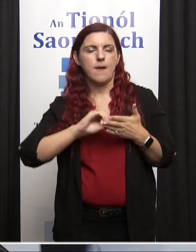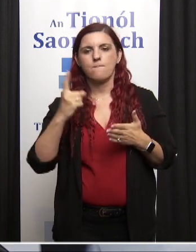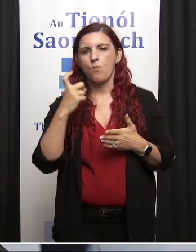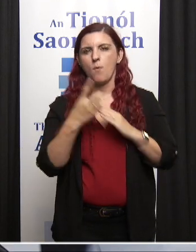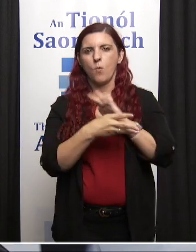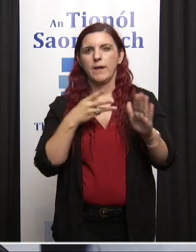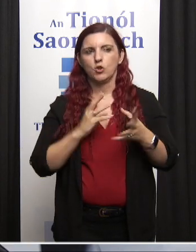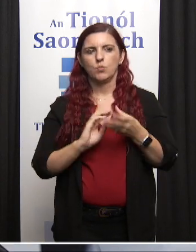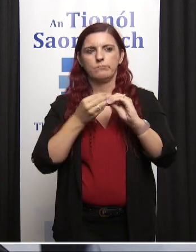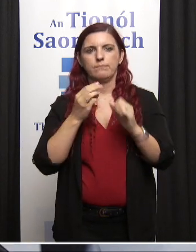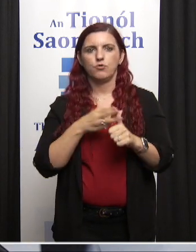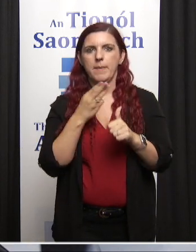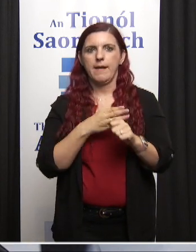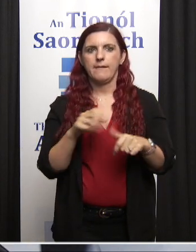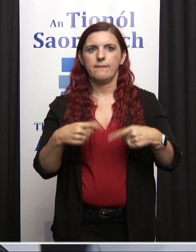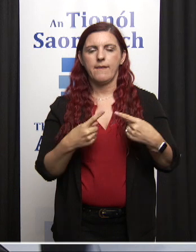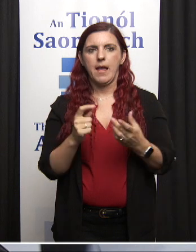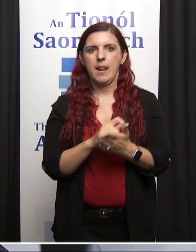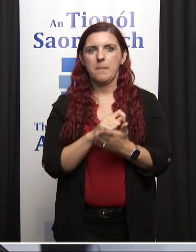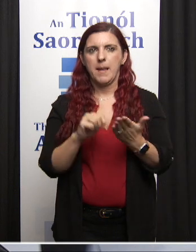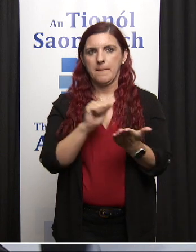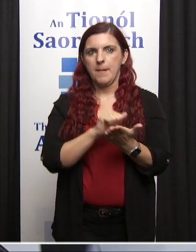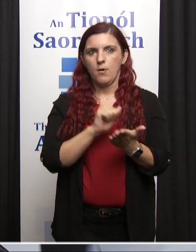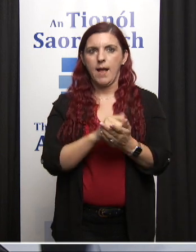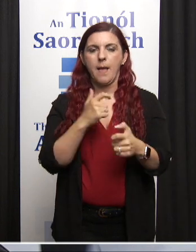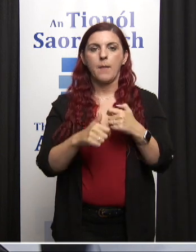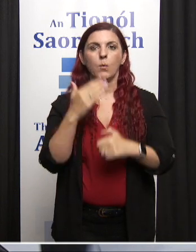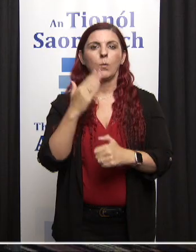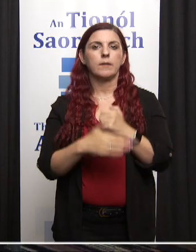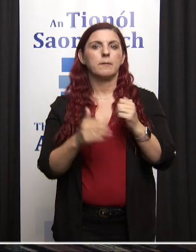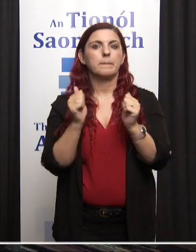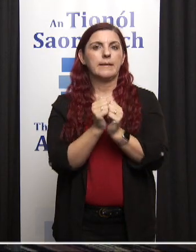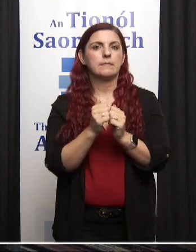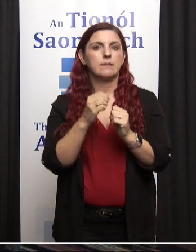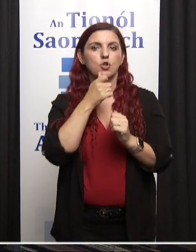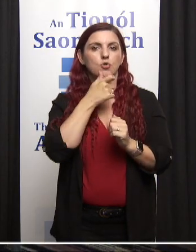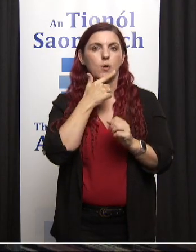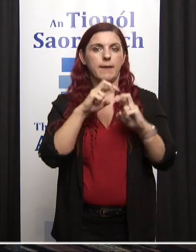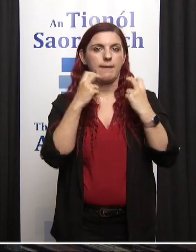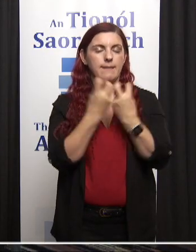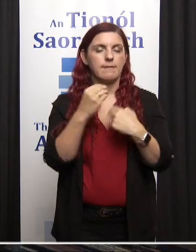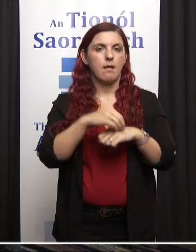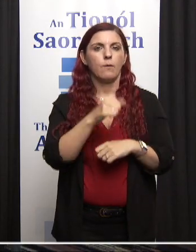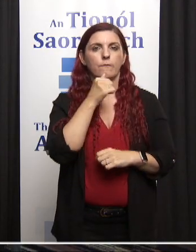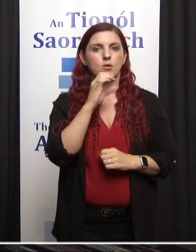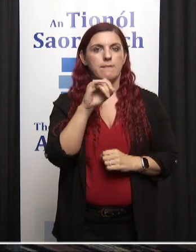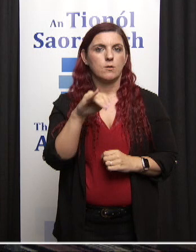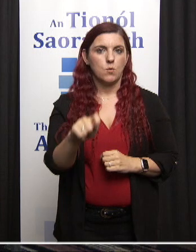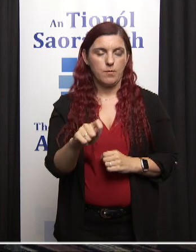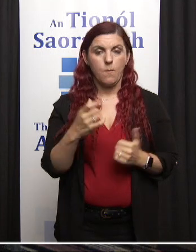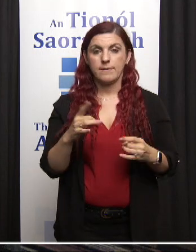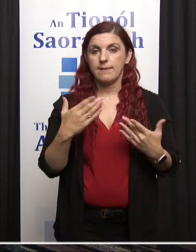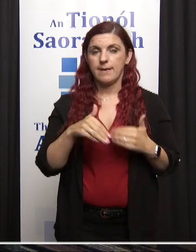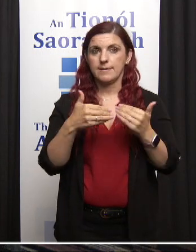the final ballot papers when we meet in 3 weeks' time in Dublin Castle on the 1st of October. So that's the next step.